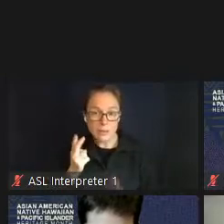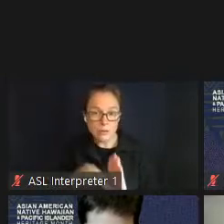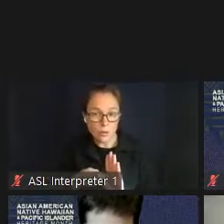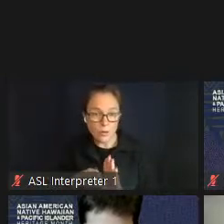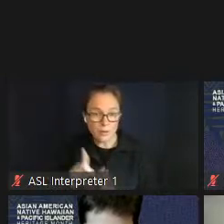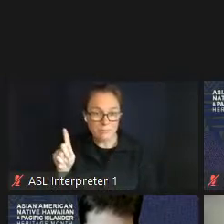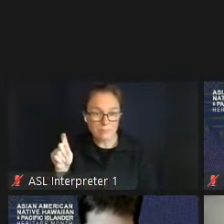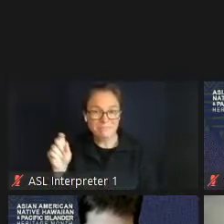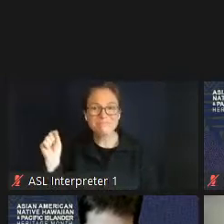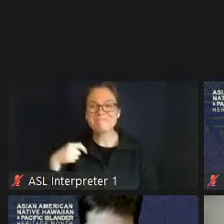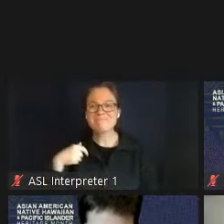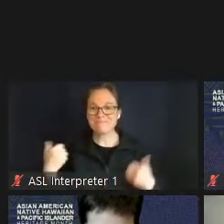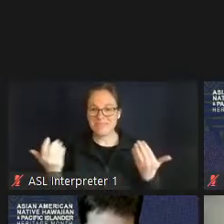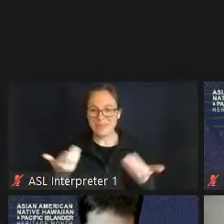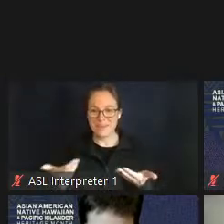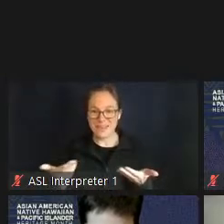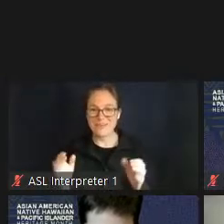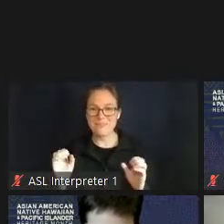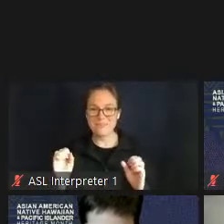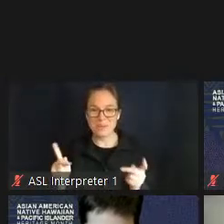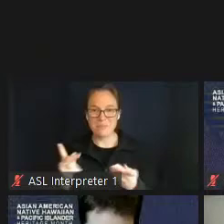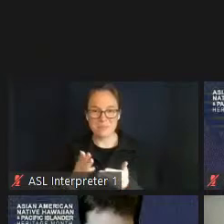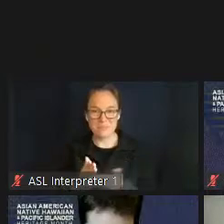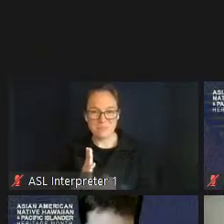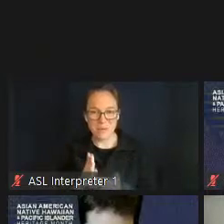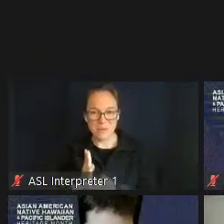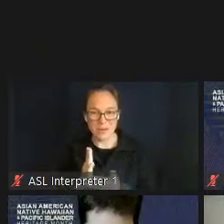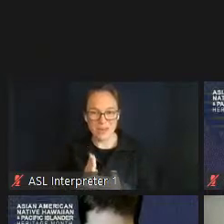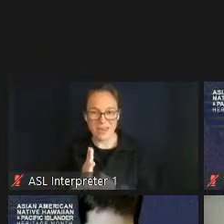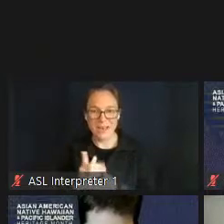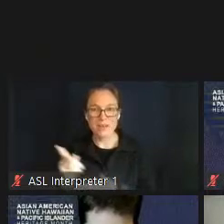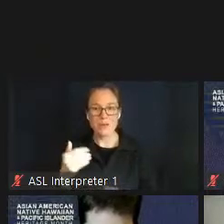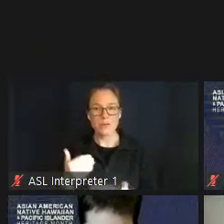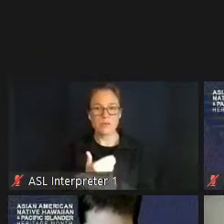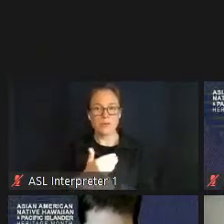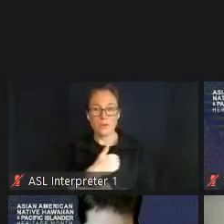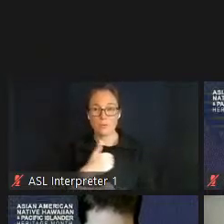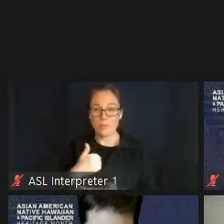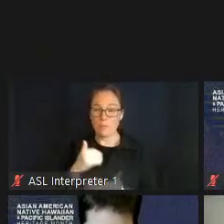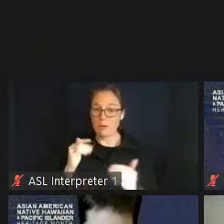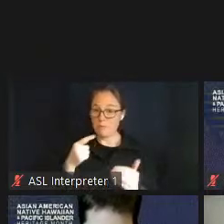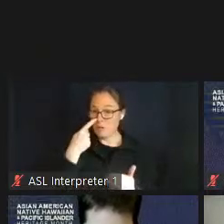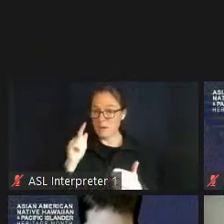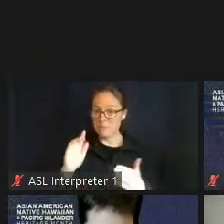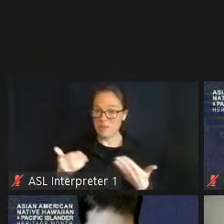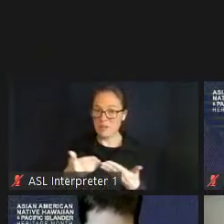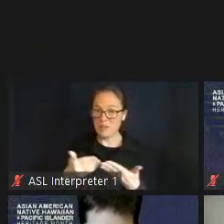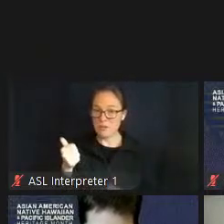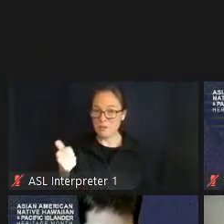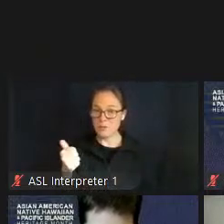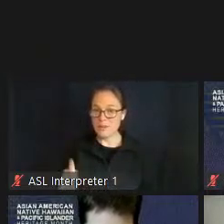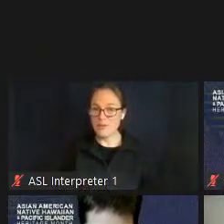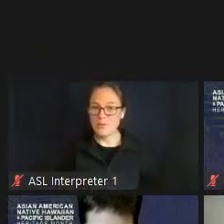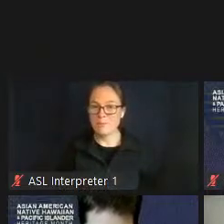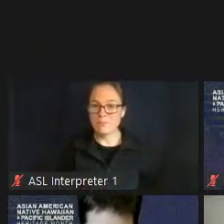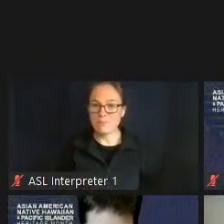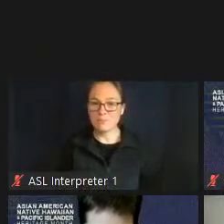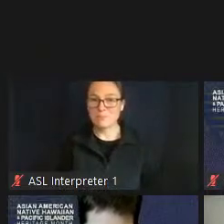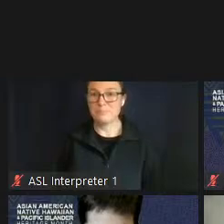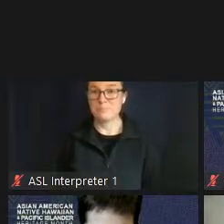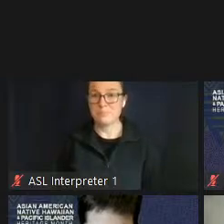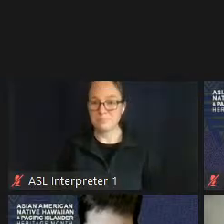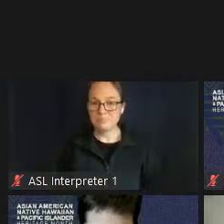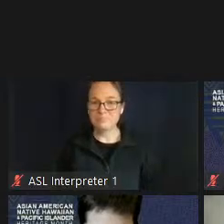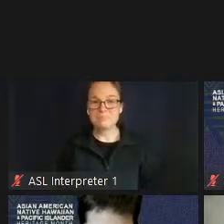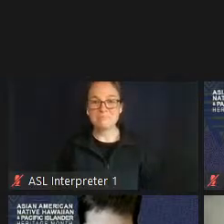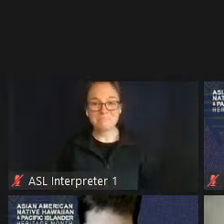Yes, I'm here. All right, I just want to give you as a new member just a moment to introduce yourself to the committee. Well, hey, nice to